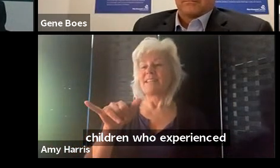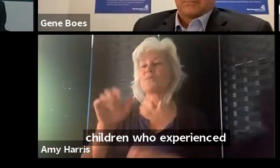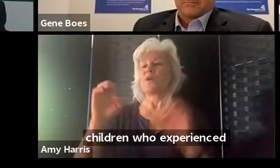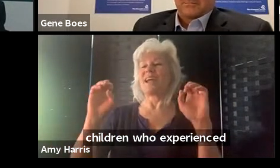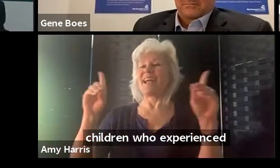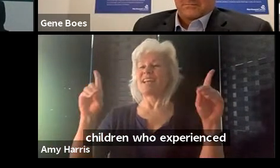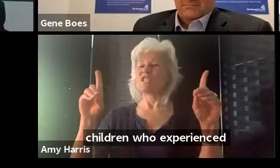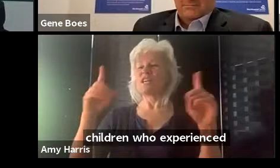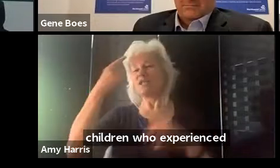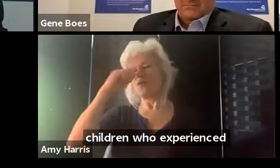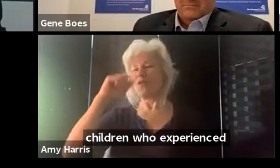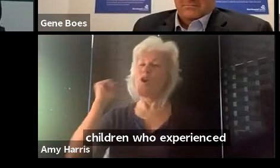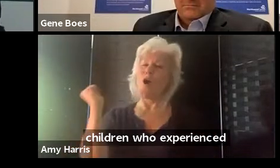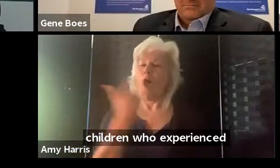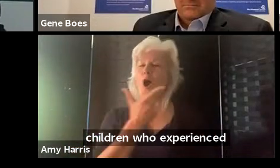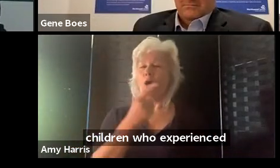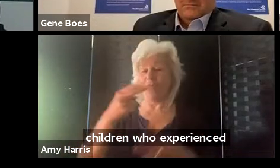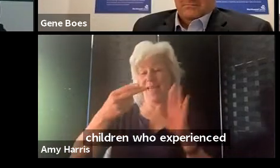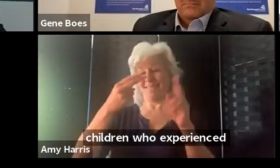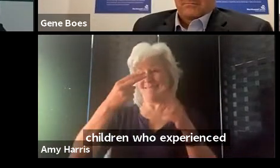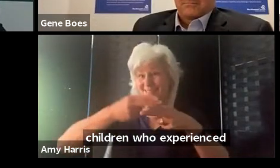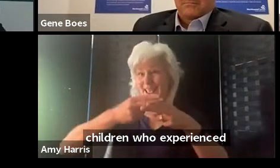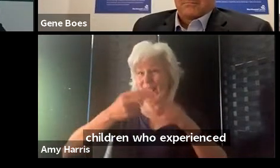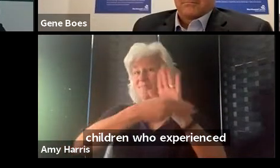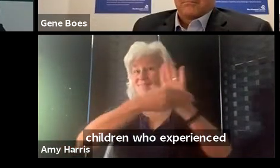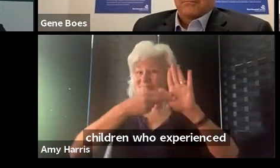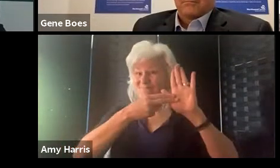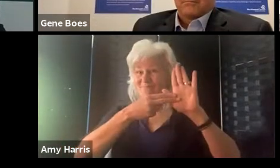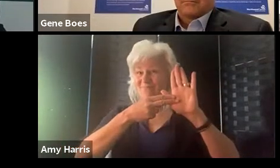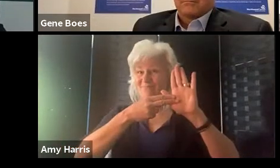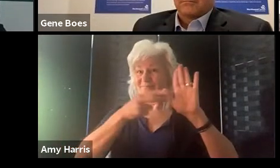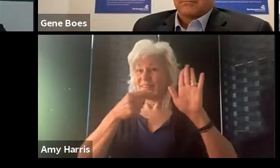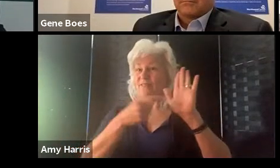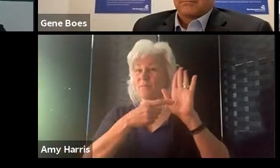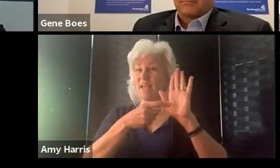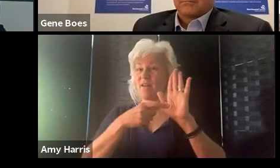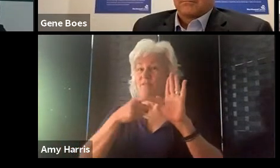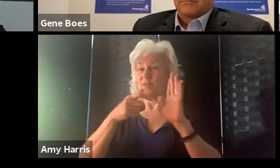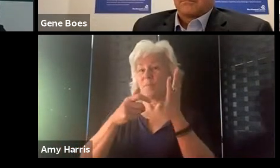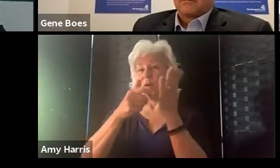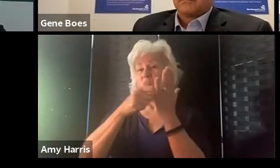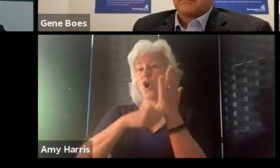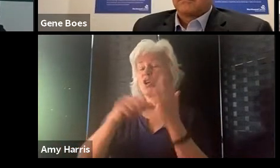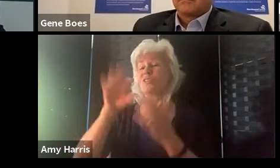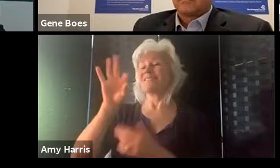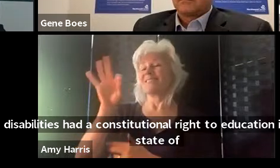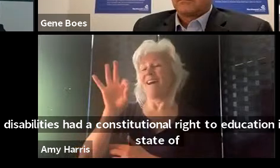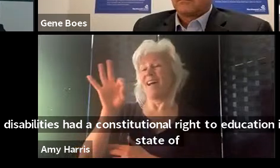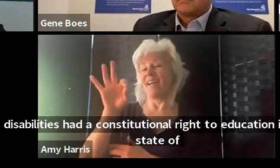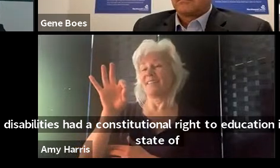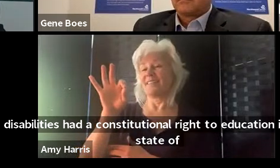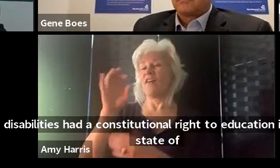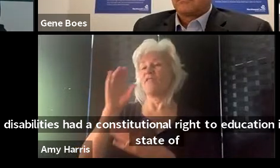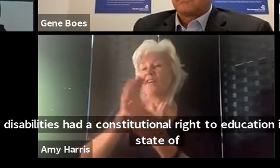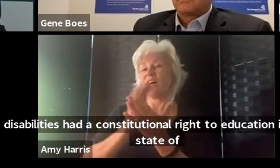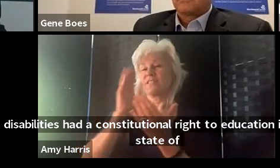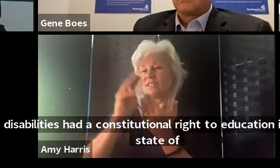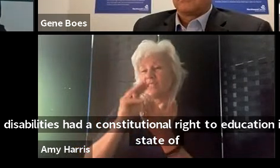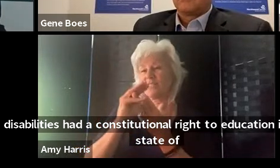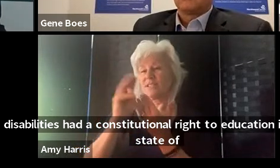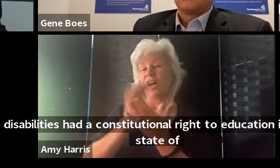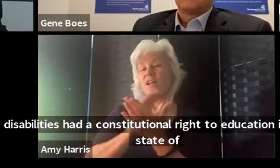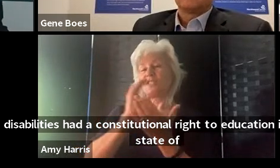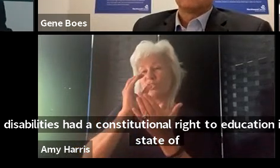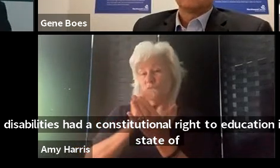name came from, Article 9, Section 2 of the state constitution. It was the first bill of its kind in the